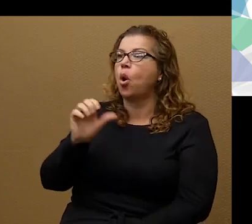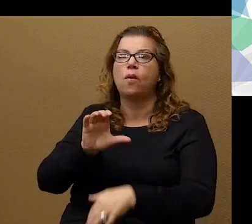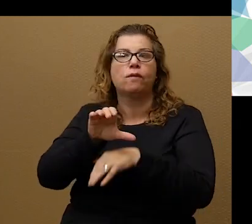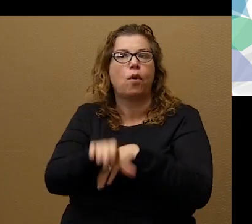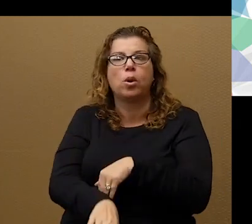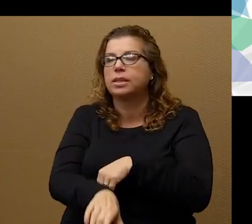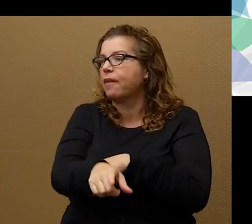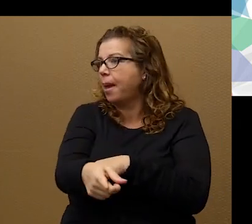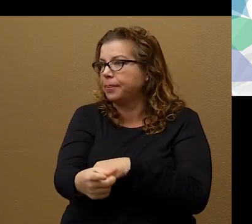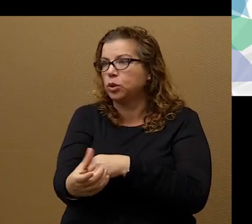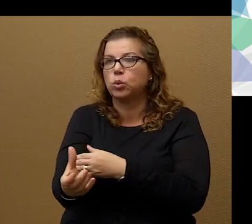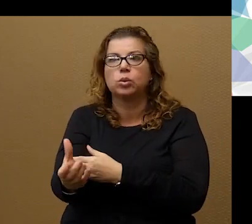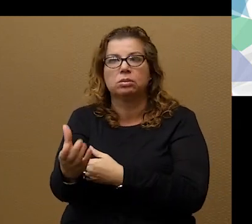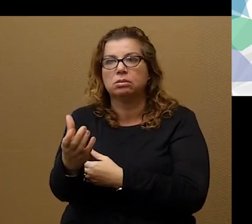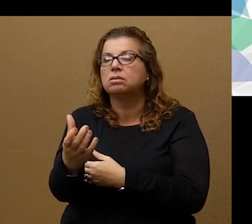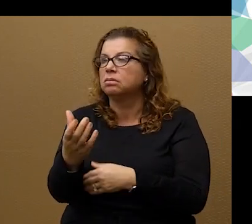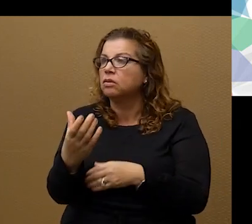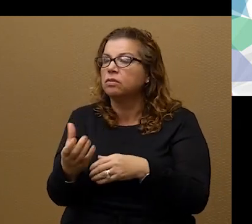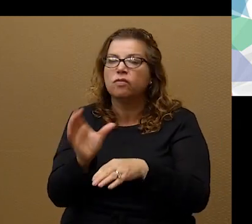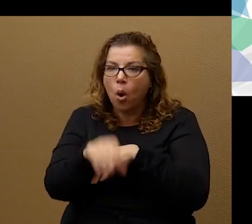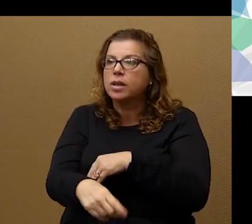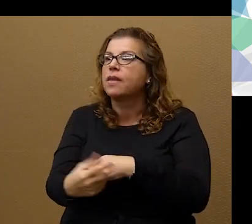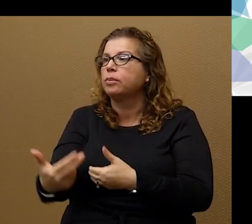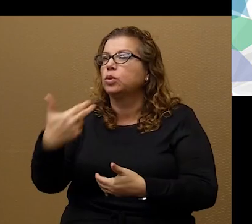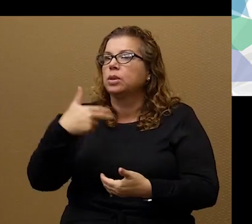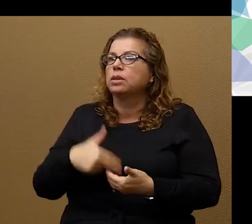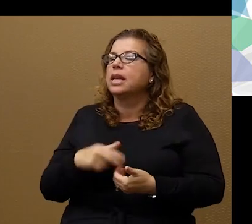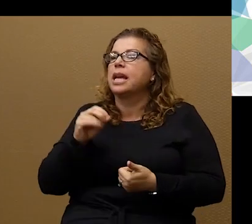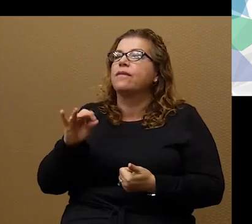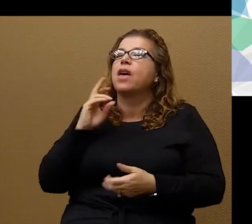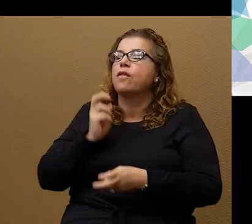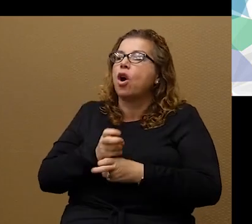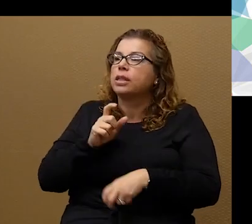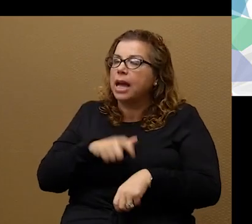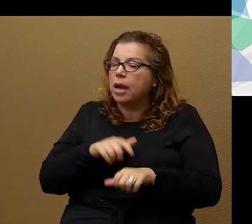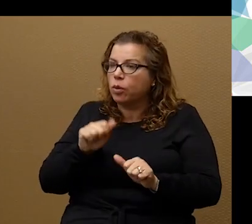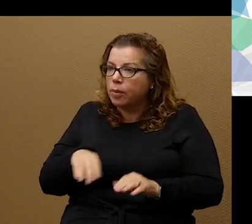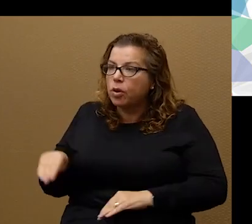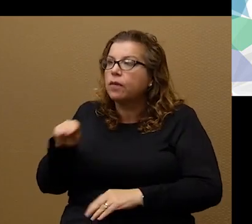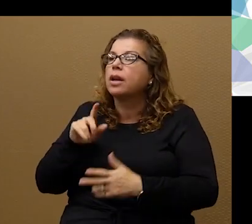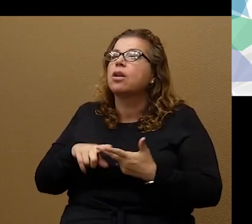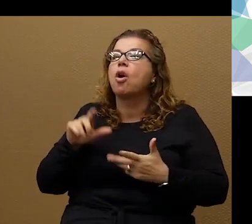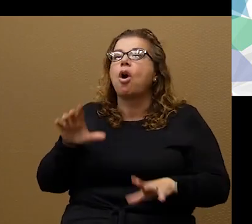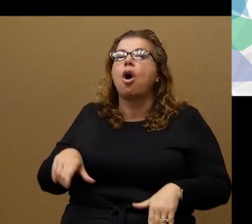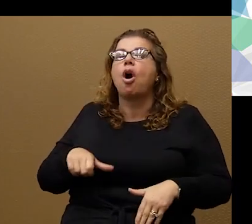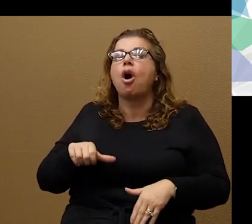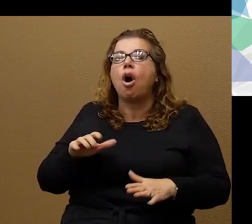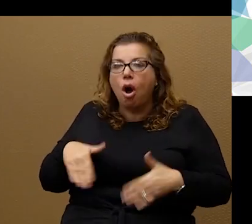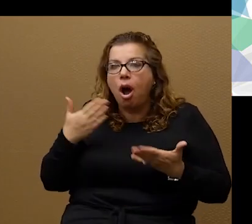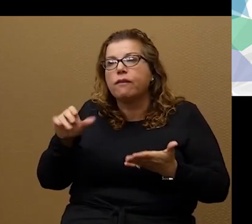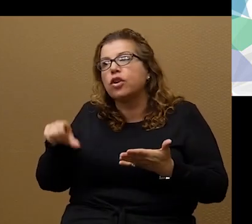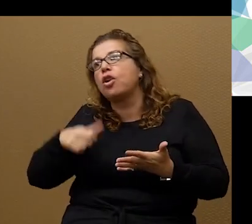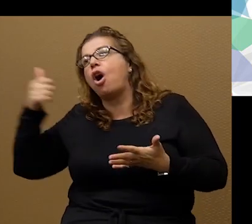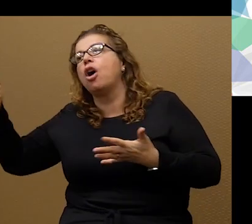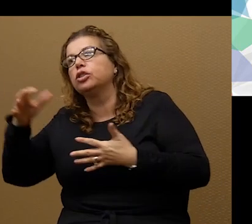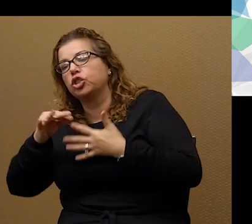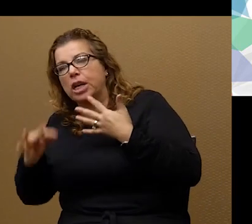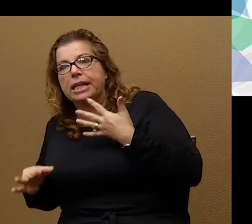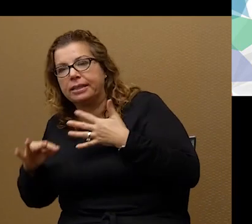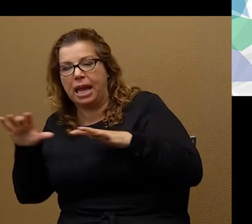into participating if they have a hard time with that movement. And then offer an alternate activity.